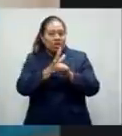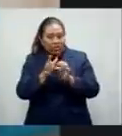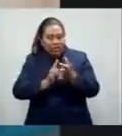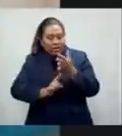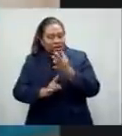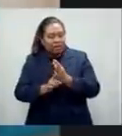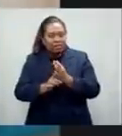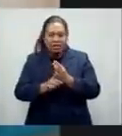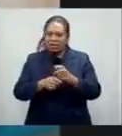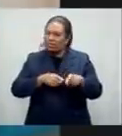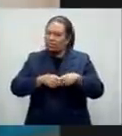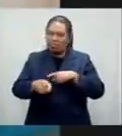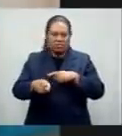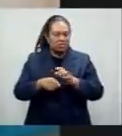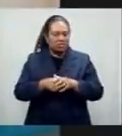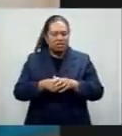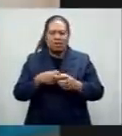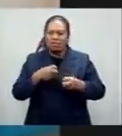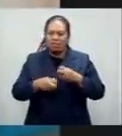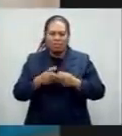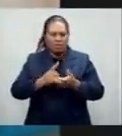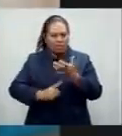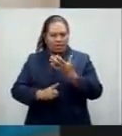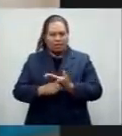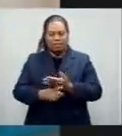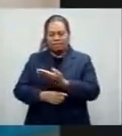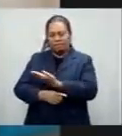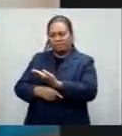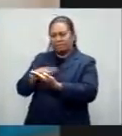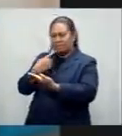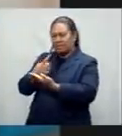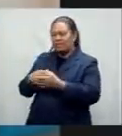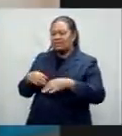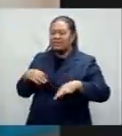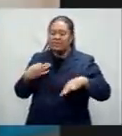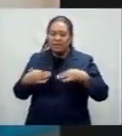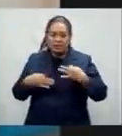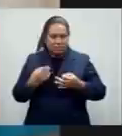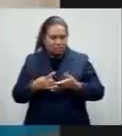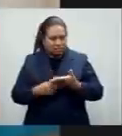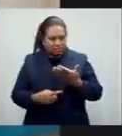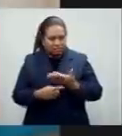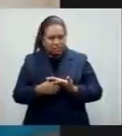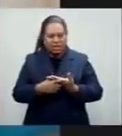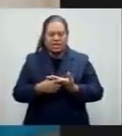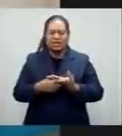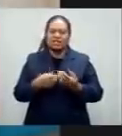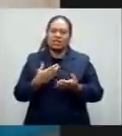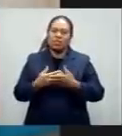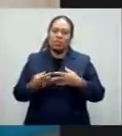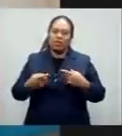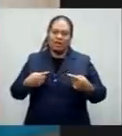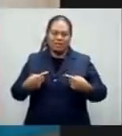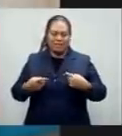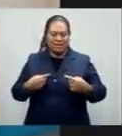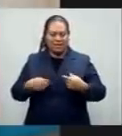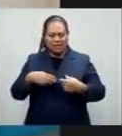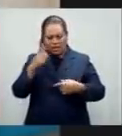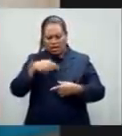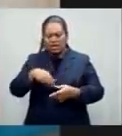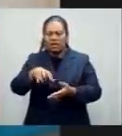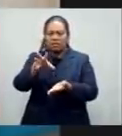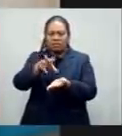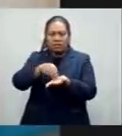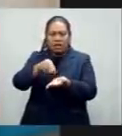has this first aid. We have developed this new first aid card pamphlet. It's on our website. So people can also download